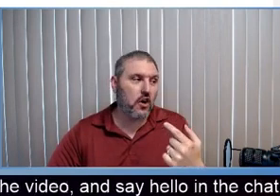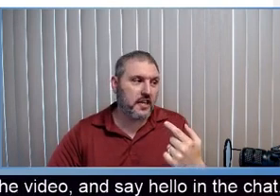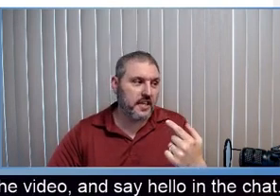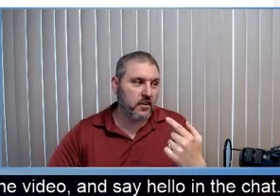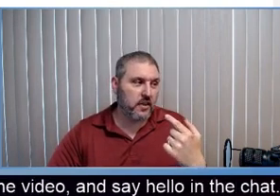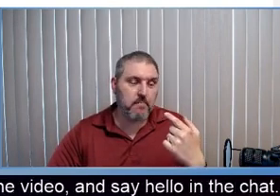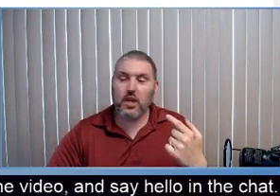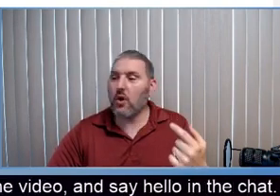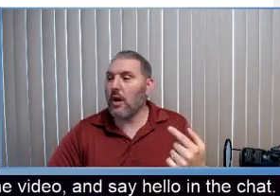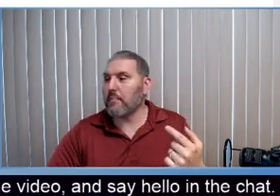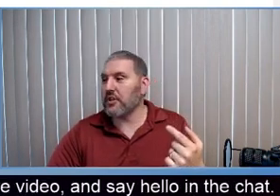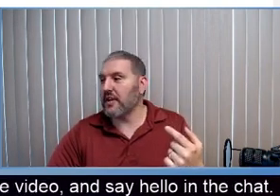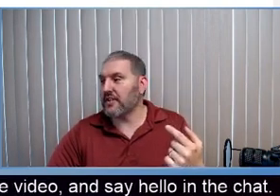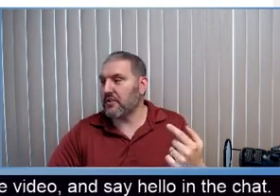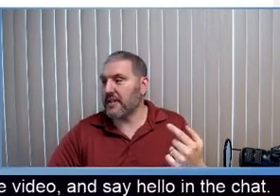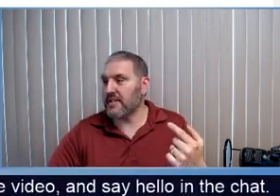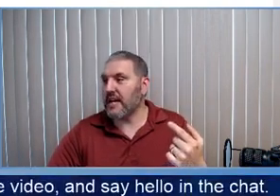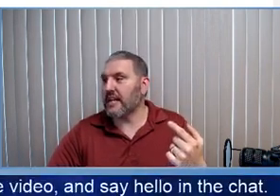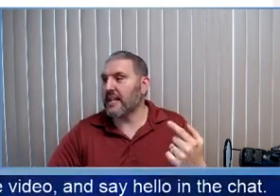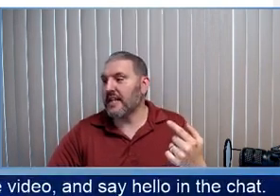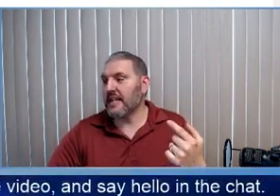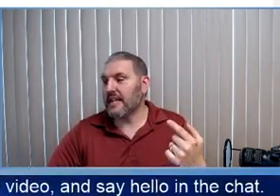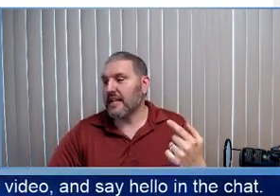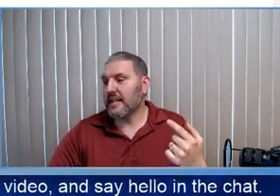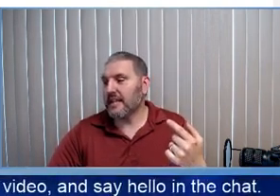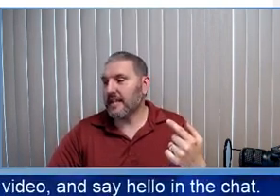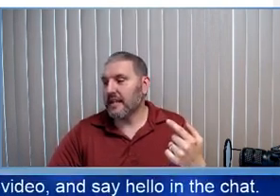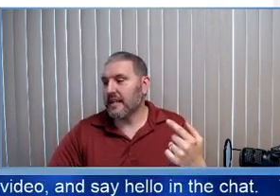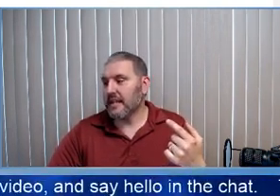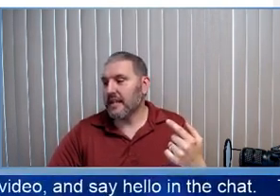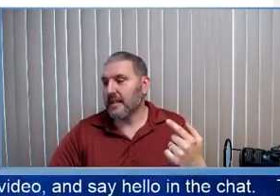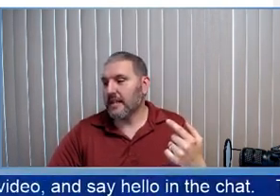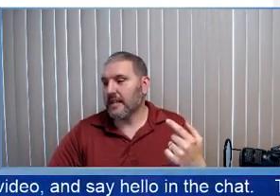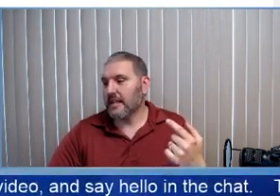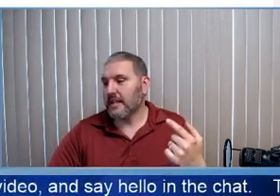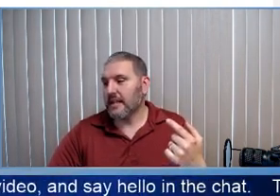your heart can literally blow up when you get too excited.